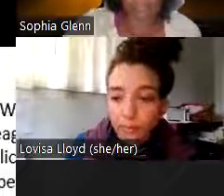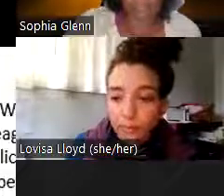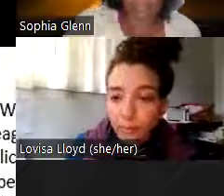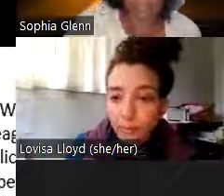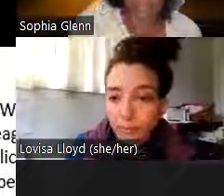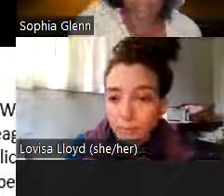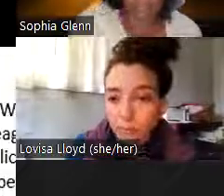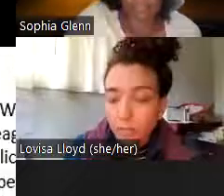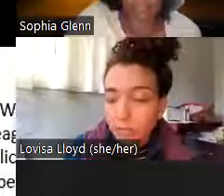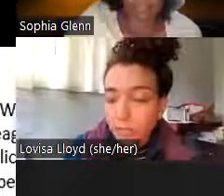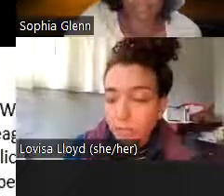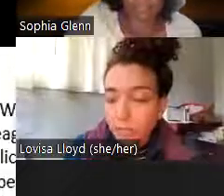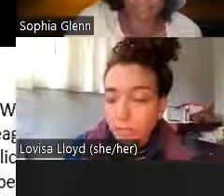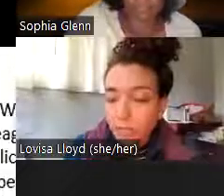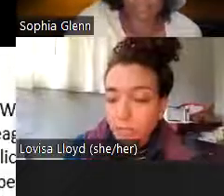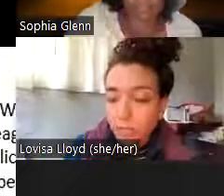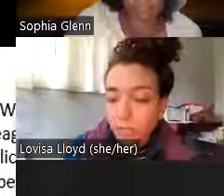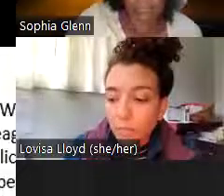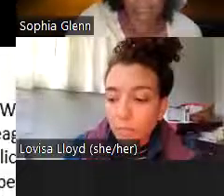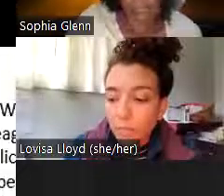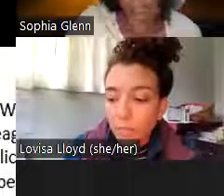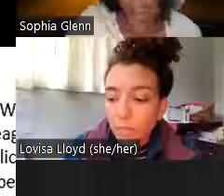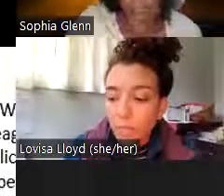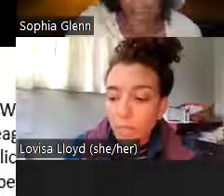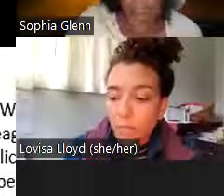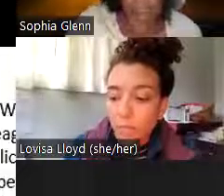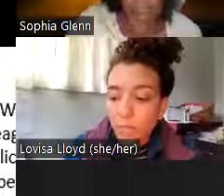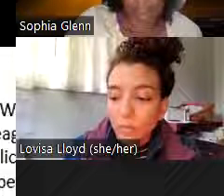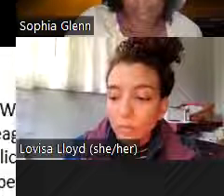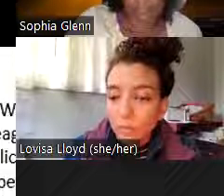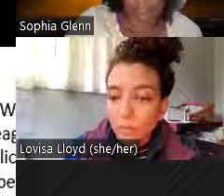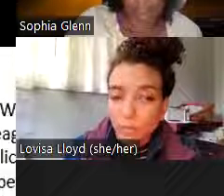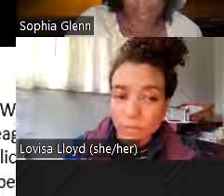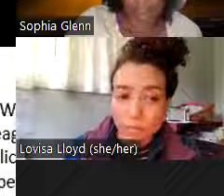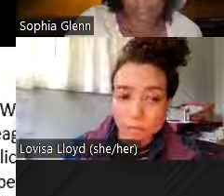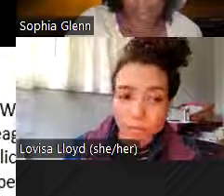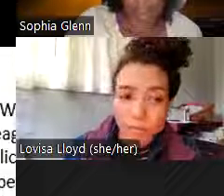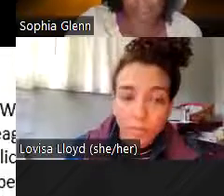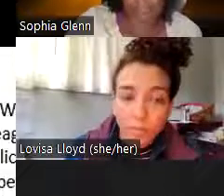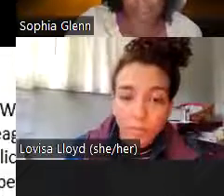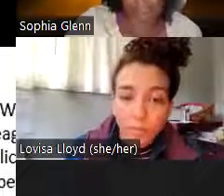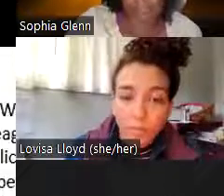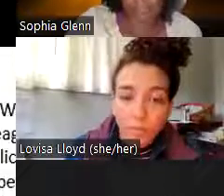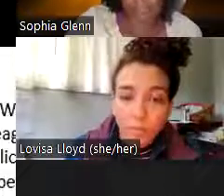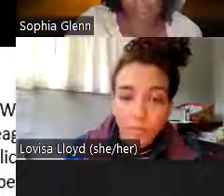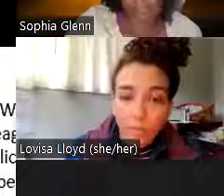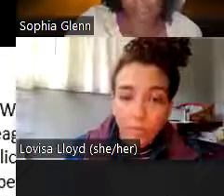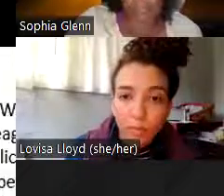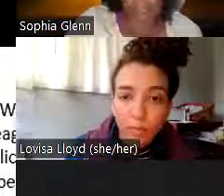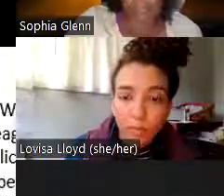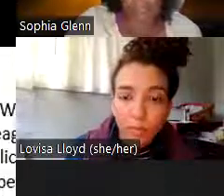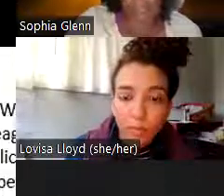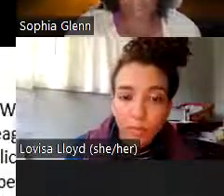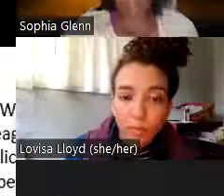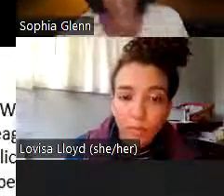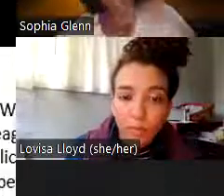public business of the PAC via your private emails, those could be public record, and that